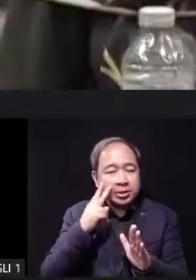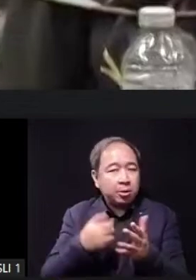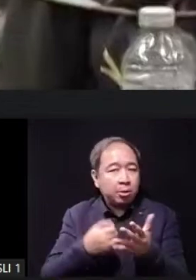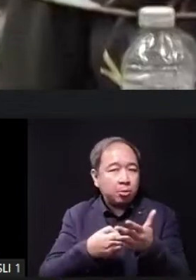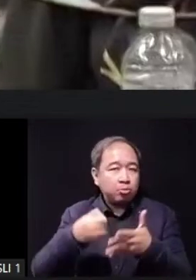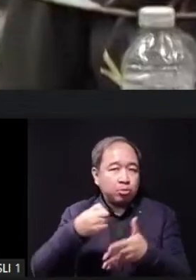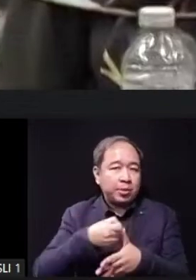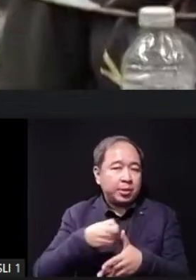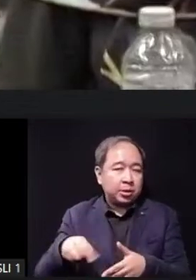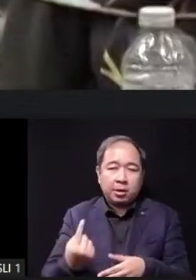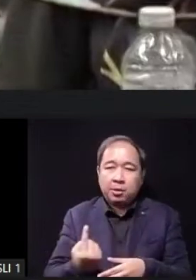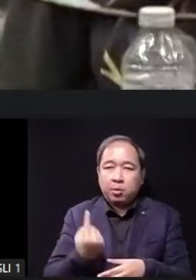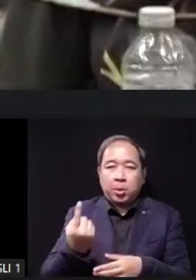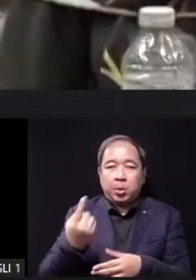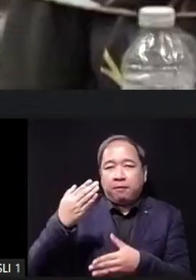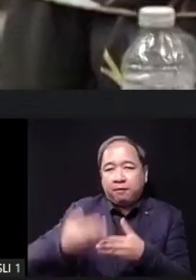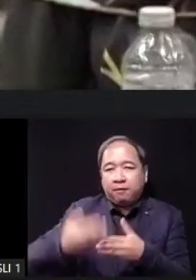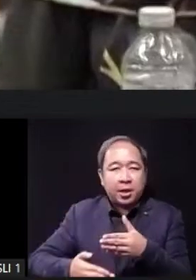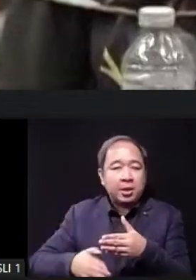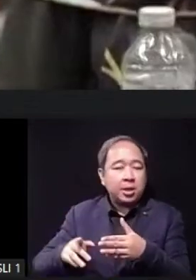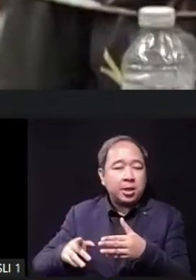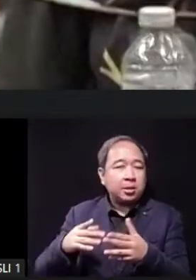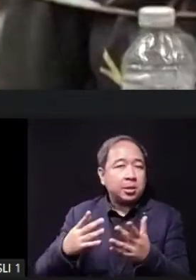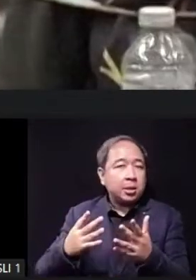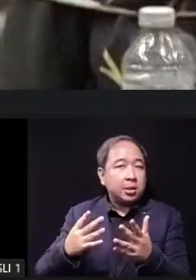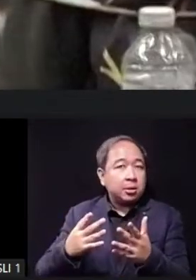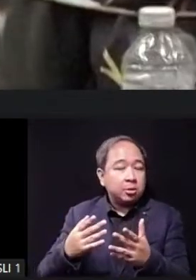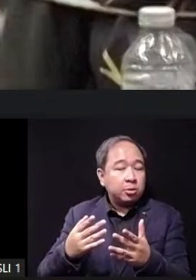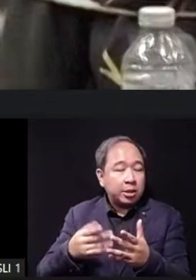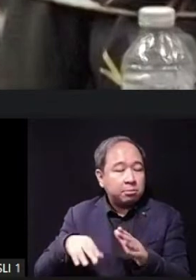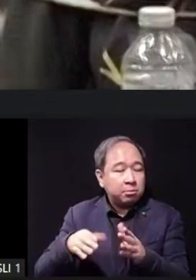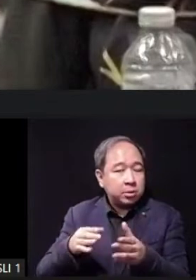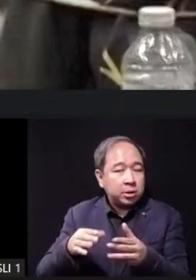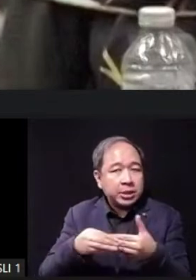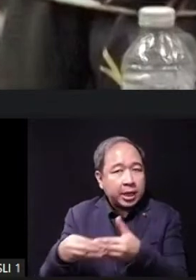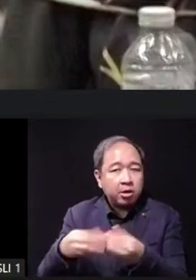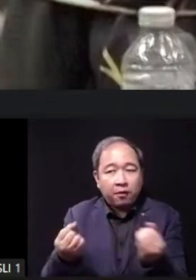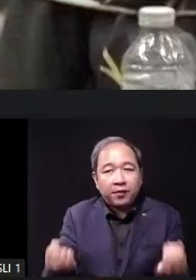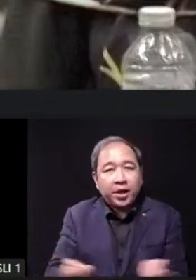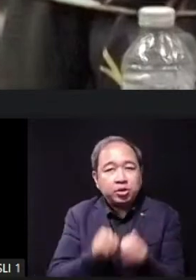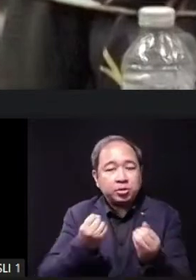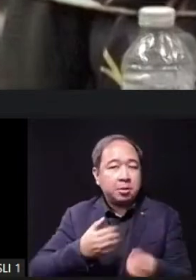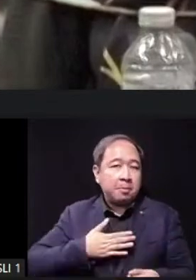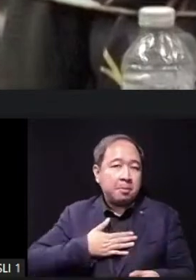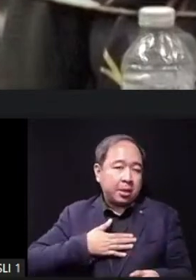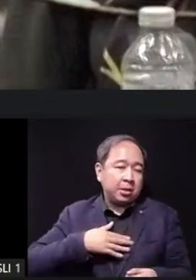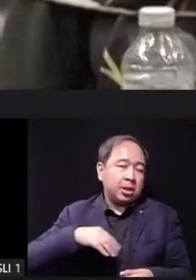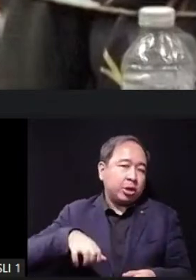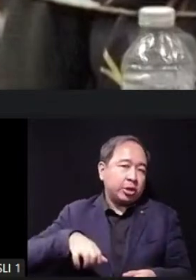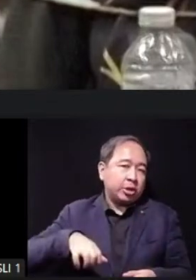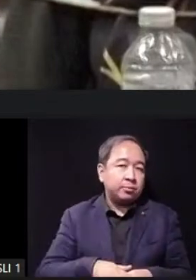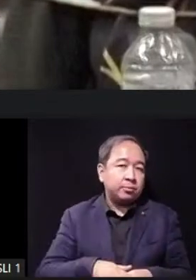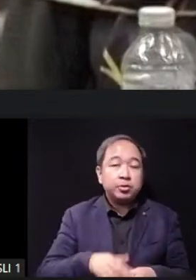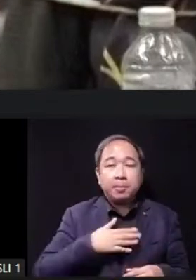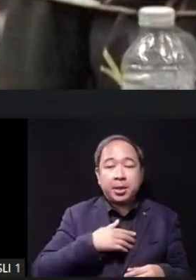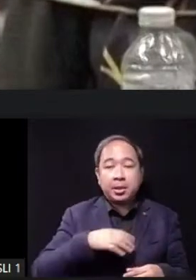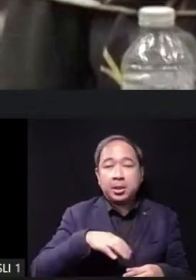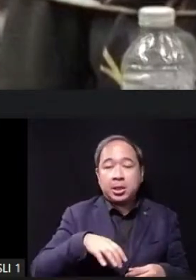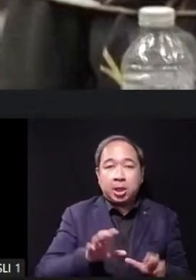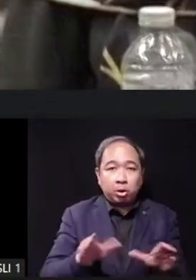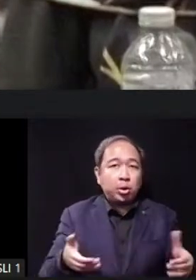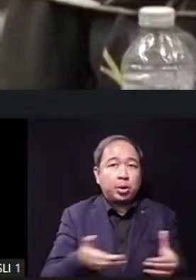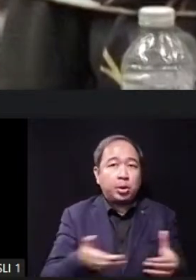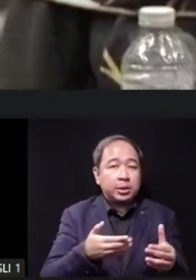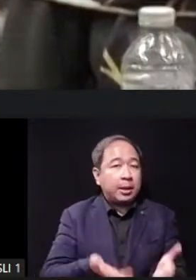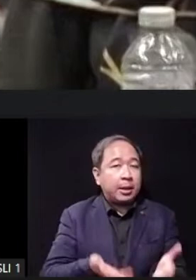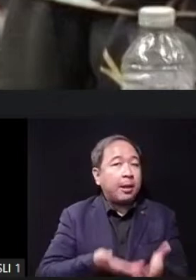as the sole and final source of action and reference for my country. Madam Chair, my delegation requests that this statement be